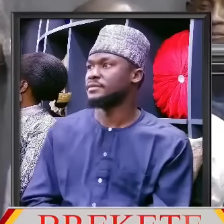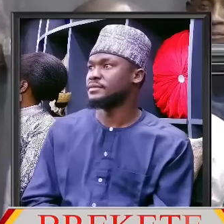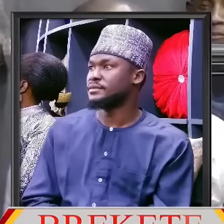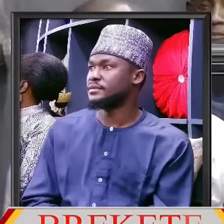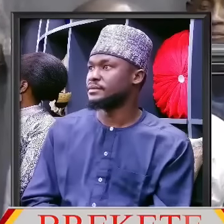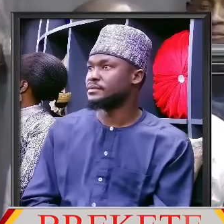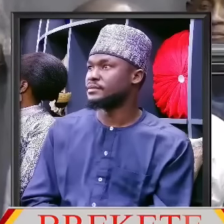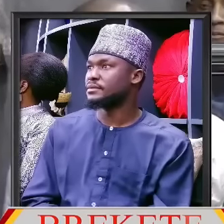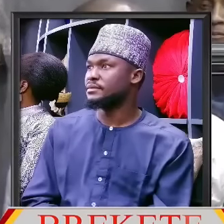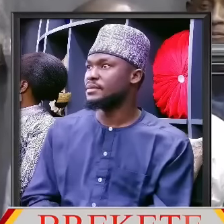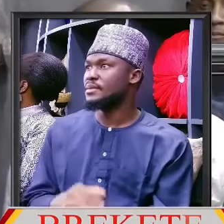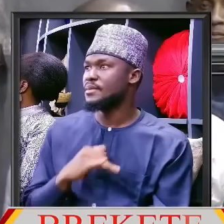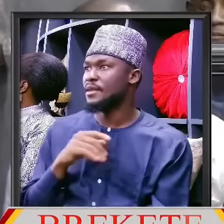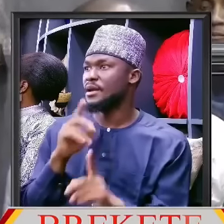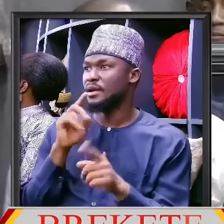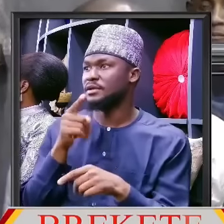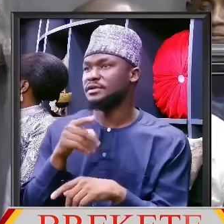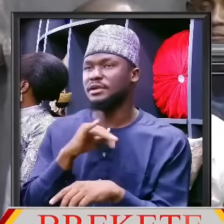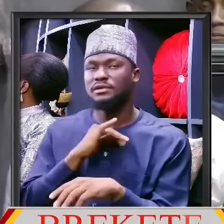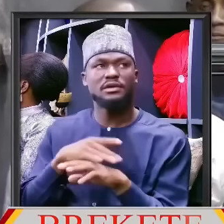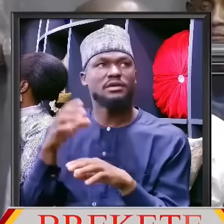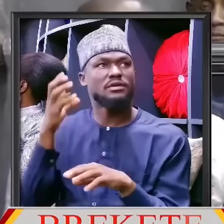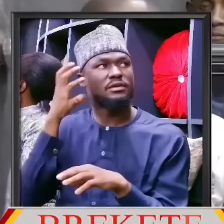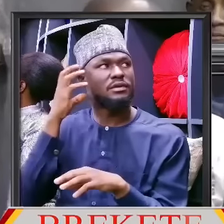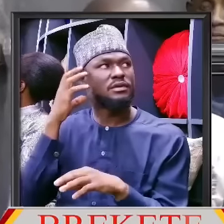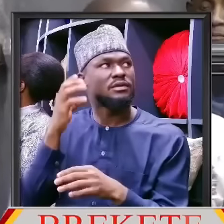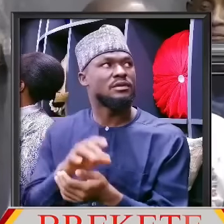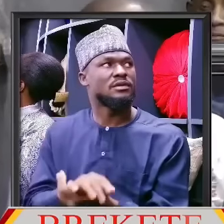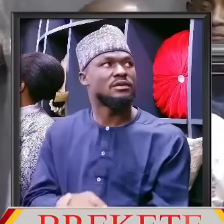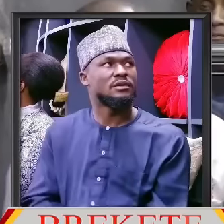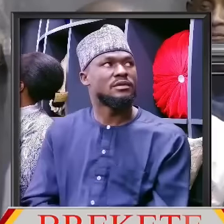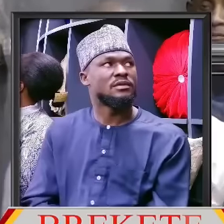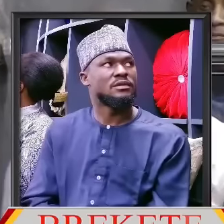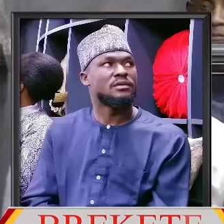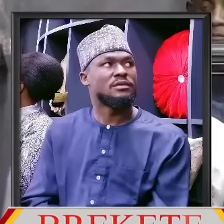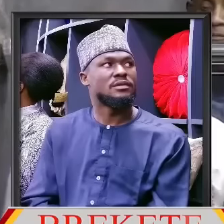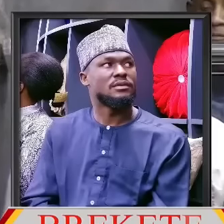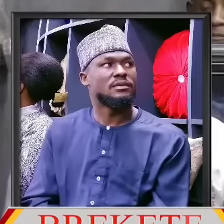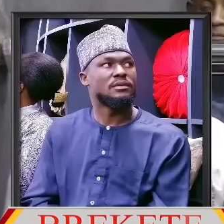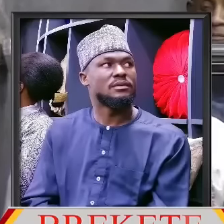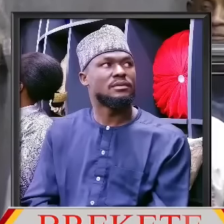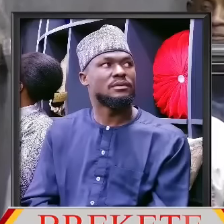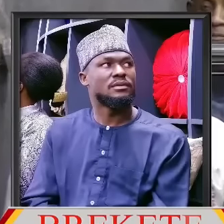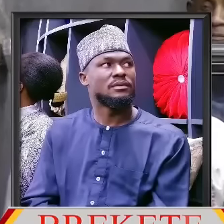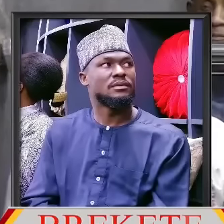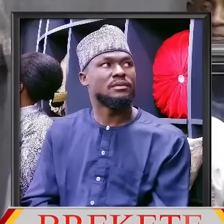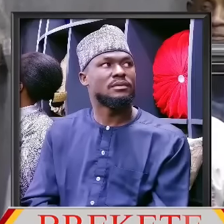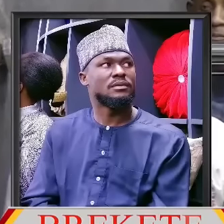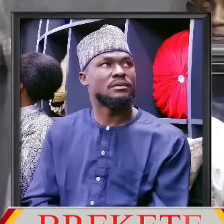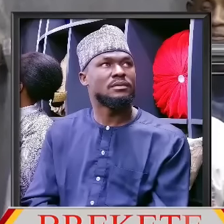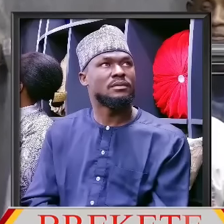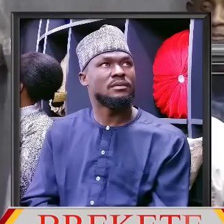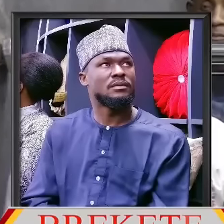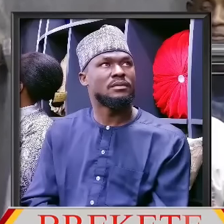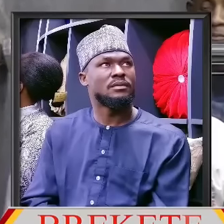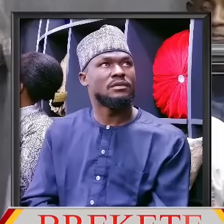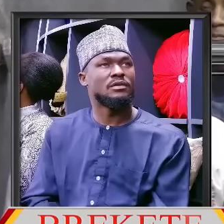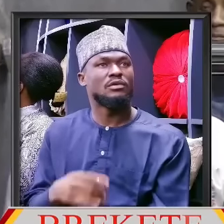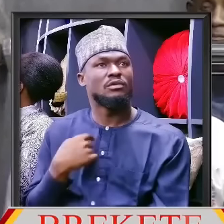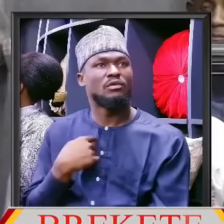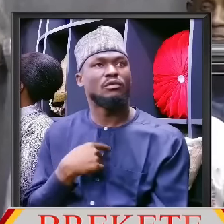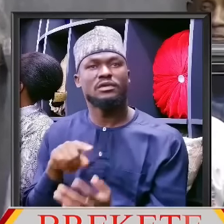I don't already answer you before. No, I know here I am. We don't, okay, make you hear I'm now. We don't already start the